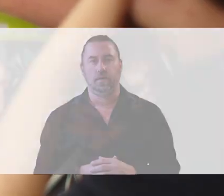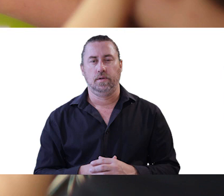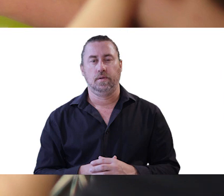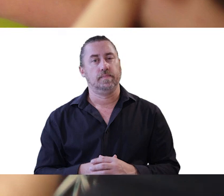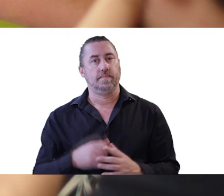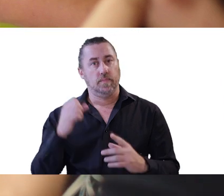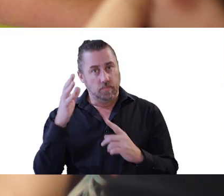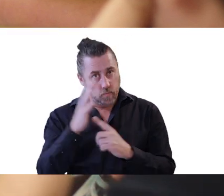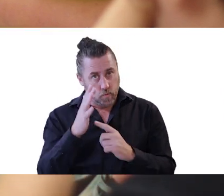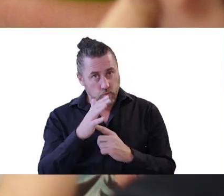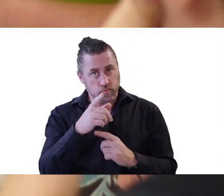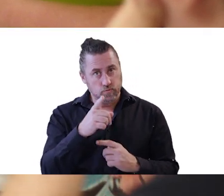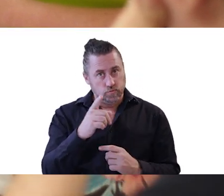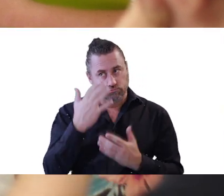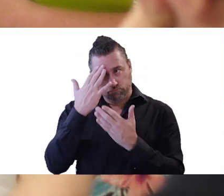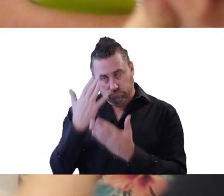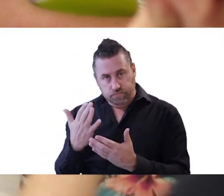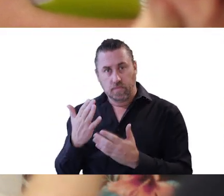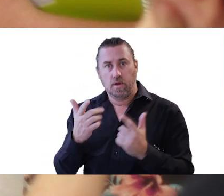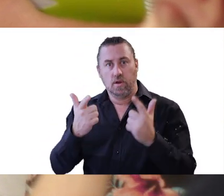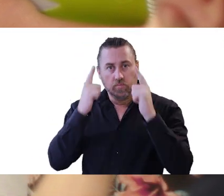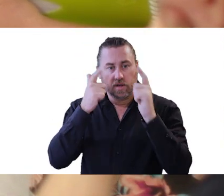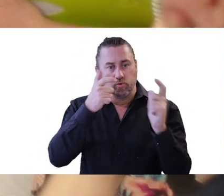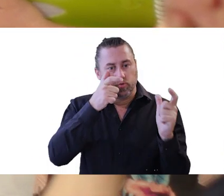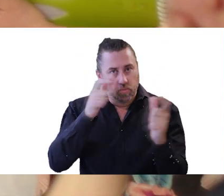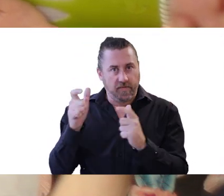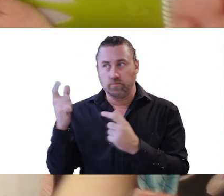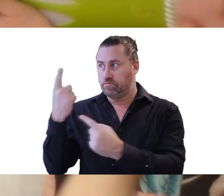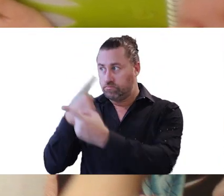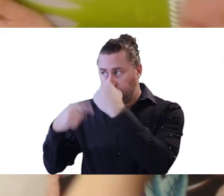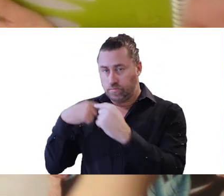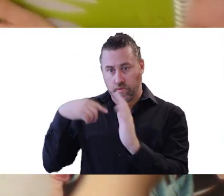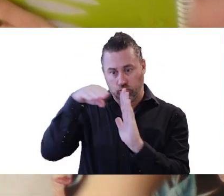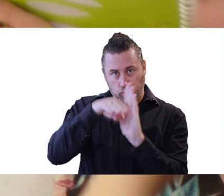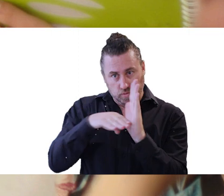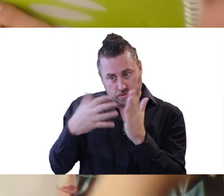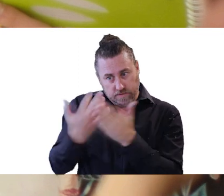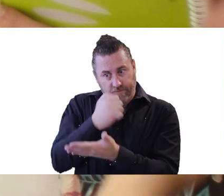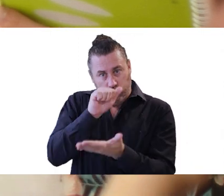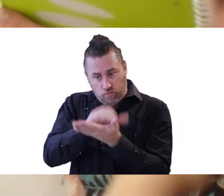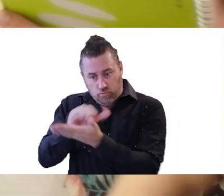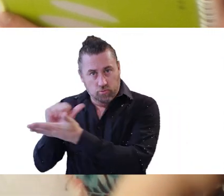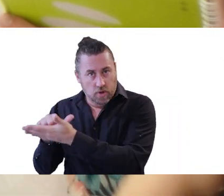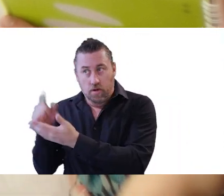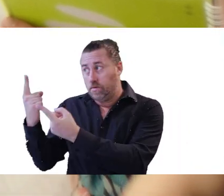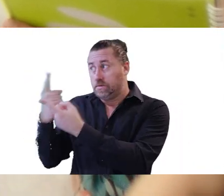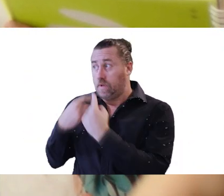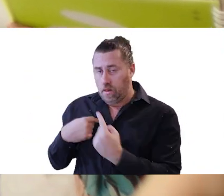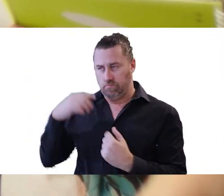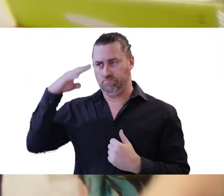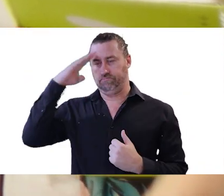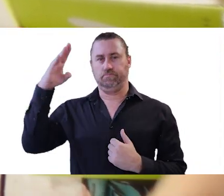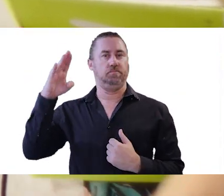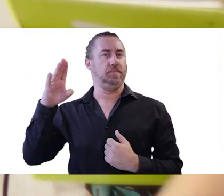It is very important to listen to the supervisor or manager when they are telling you the rules about being safe, and to listen to their instructions